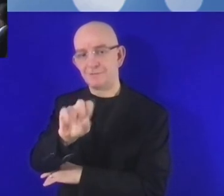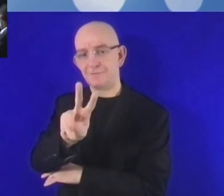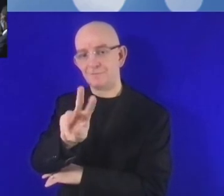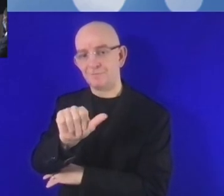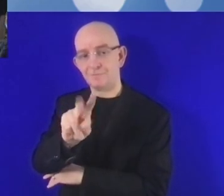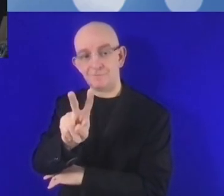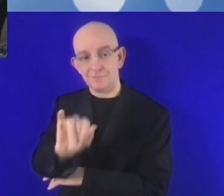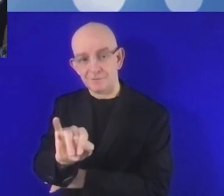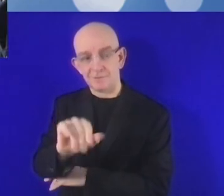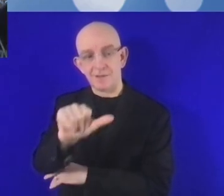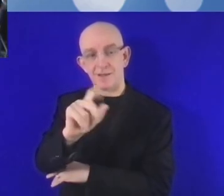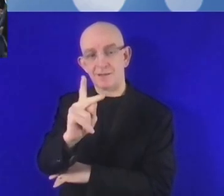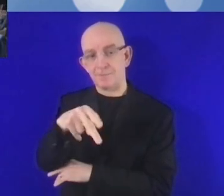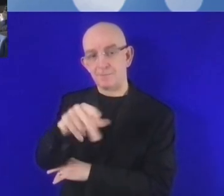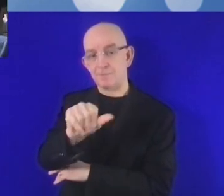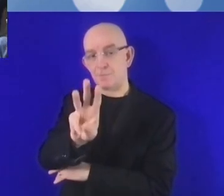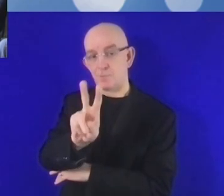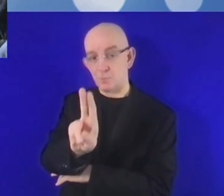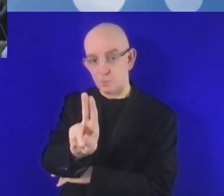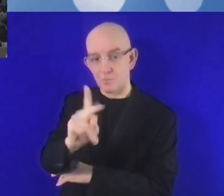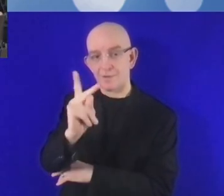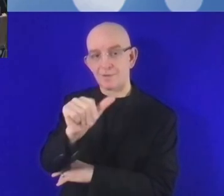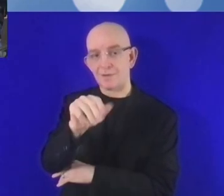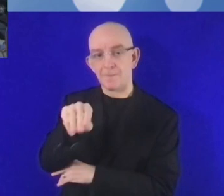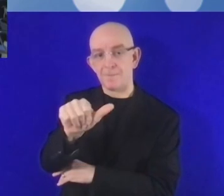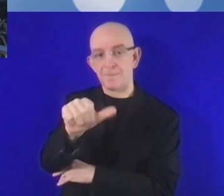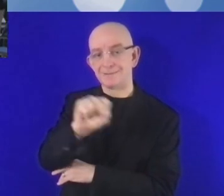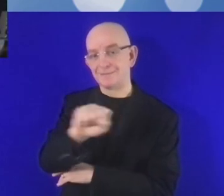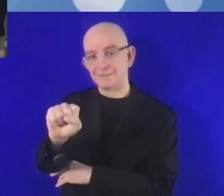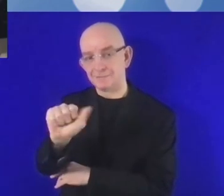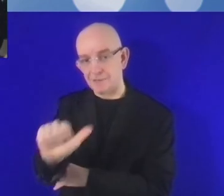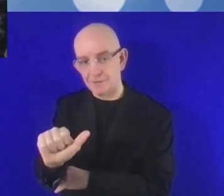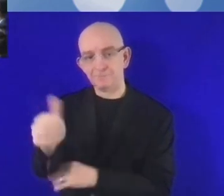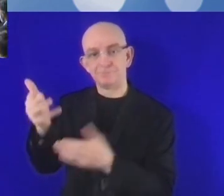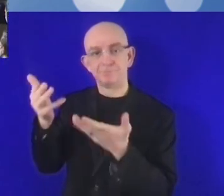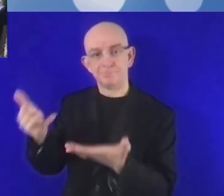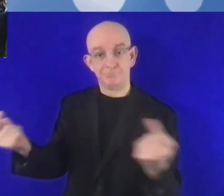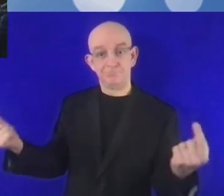Welcome to the stage. And the floor is yours, of course.